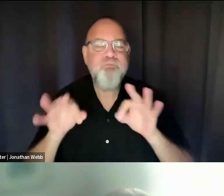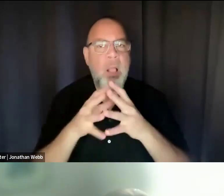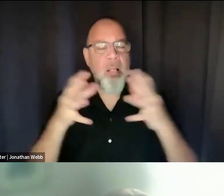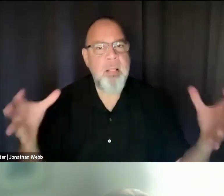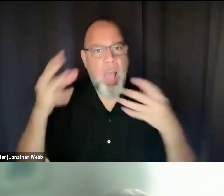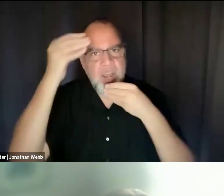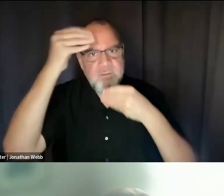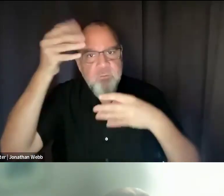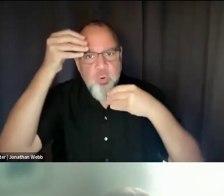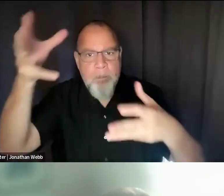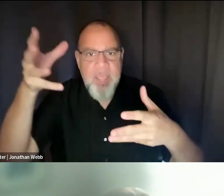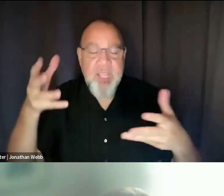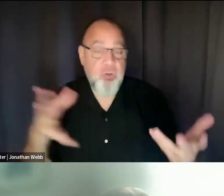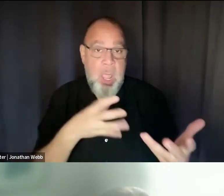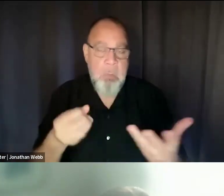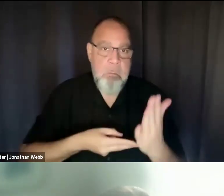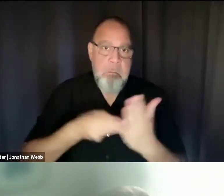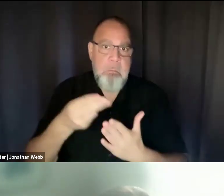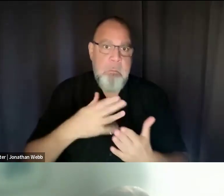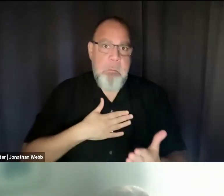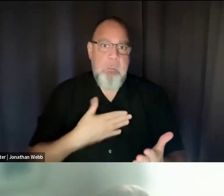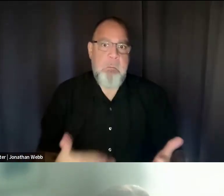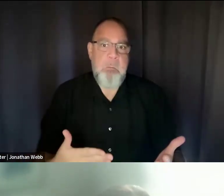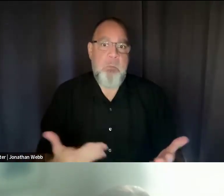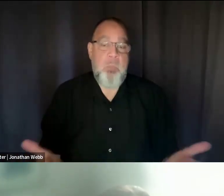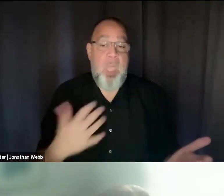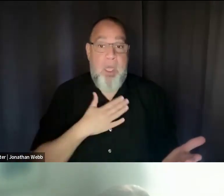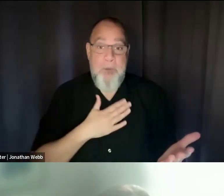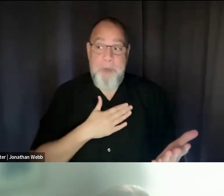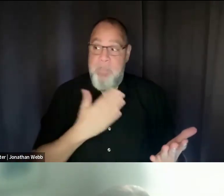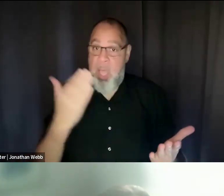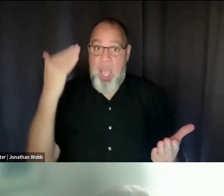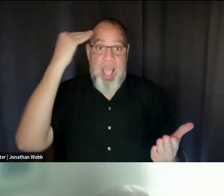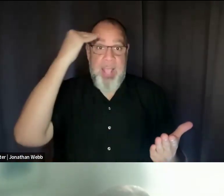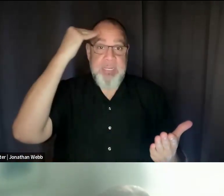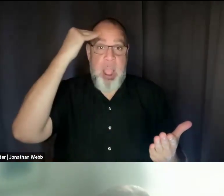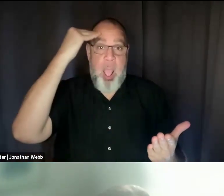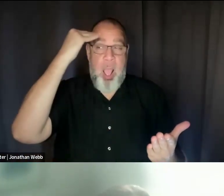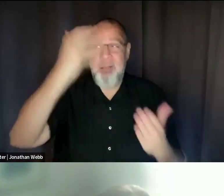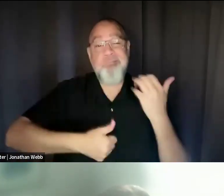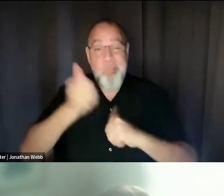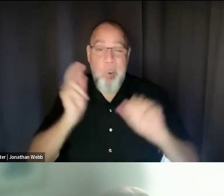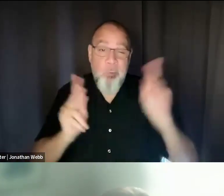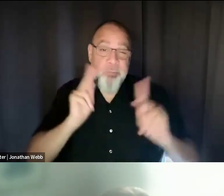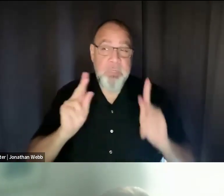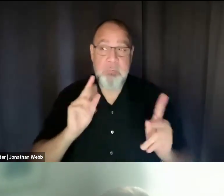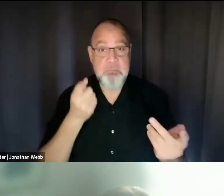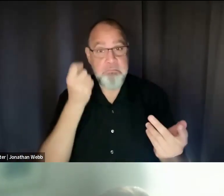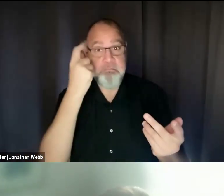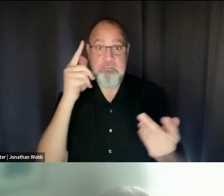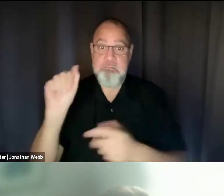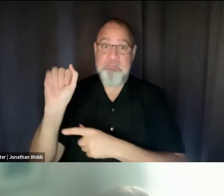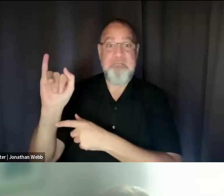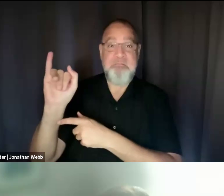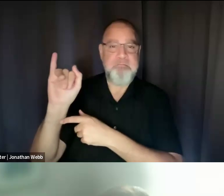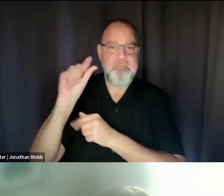lot to unpack. And I'll be honest with you, my knowledge, and I think for most people, our knowledge of AI is so limited, and there's so much out